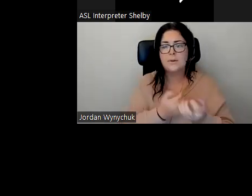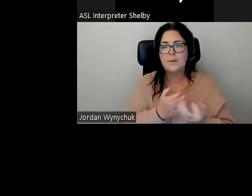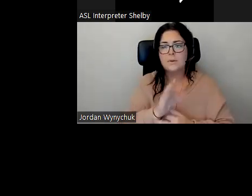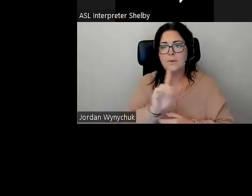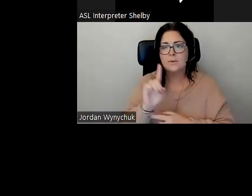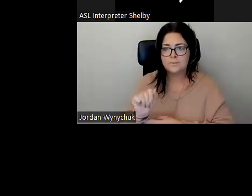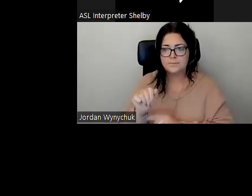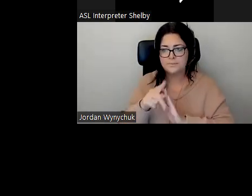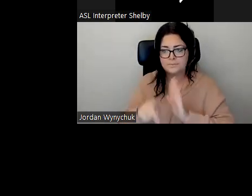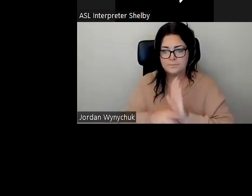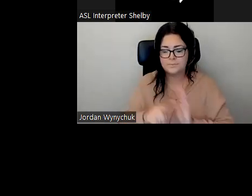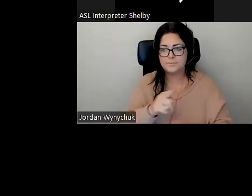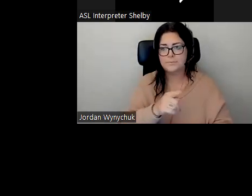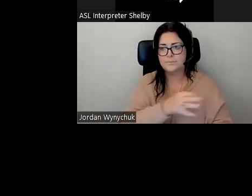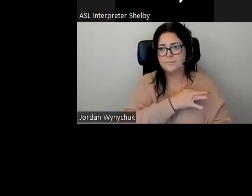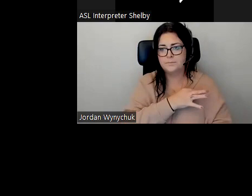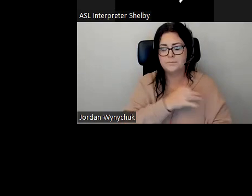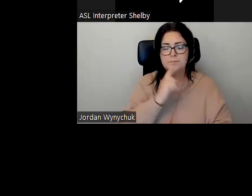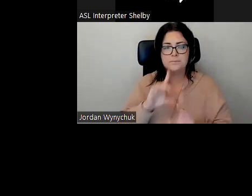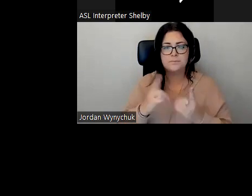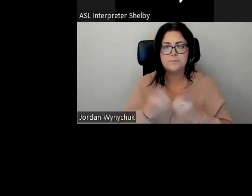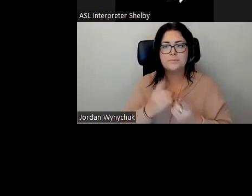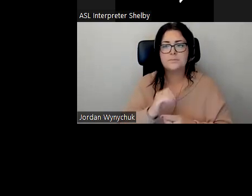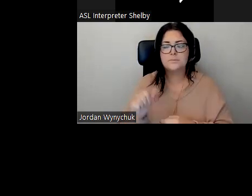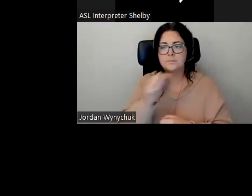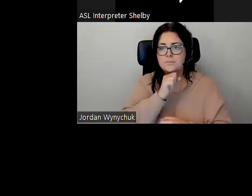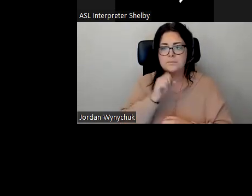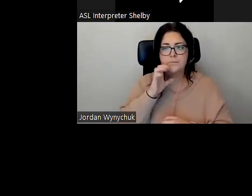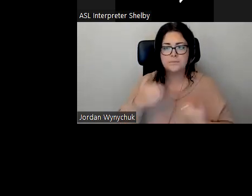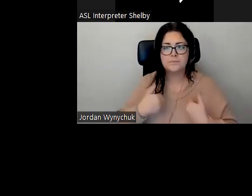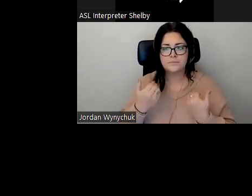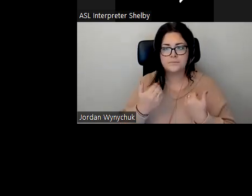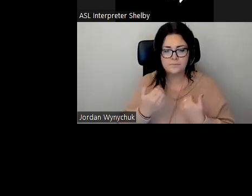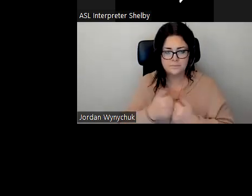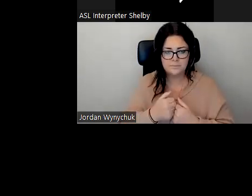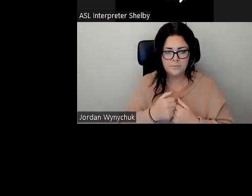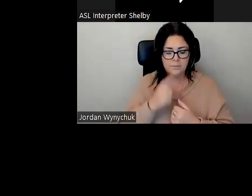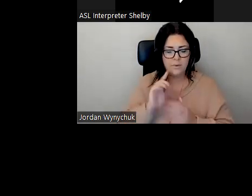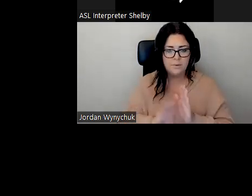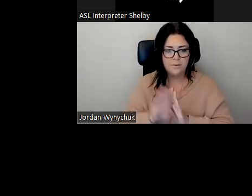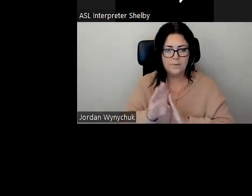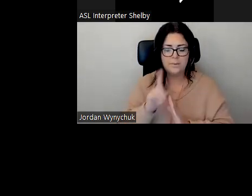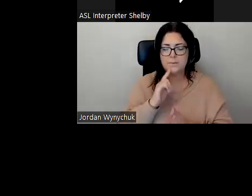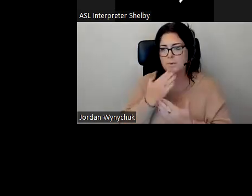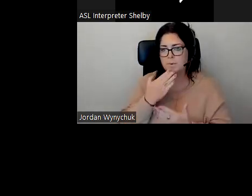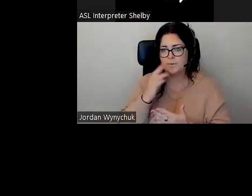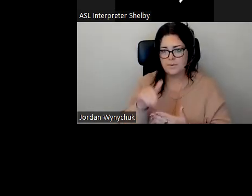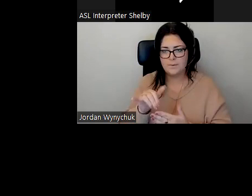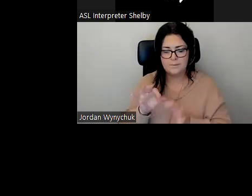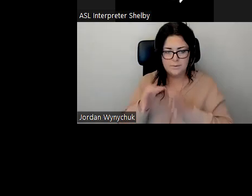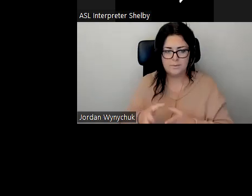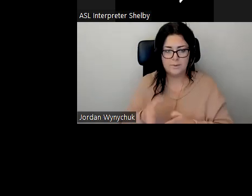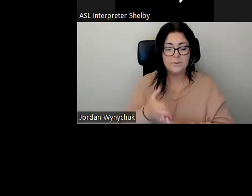Disability Policy Office, Department of Seniors, Youth, and Social Development, to whom we are very grateful. Before I introduce today's